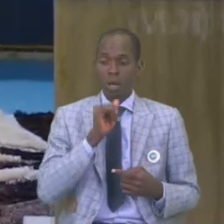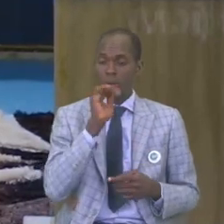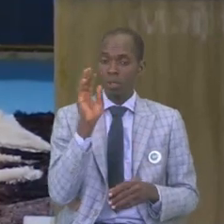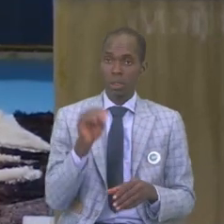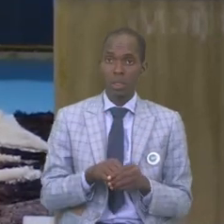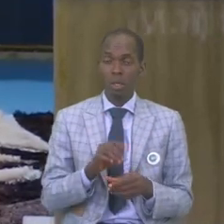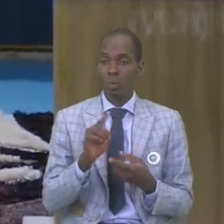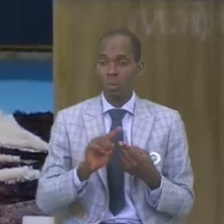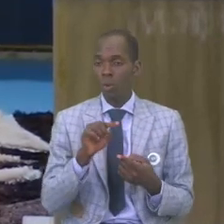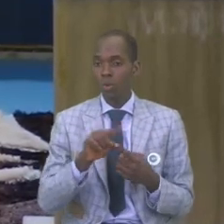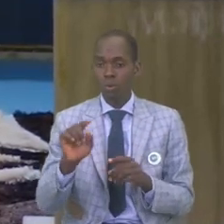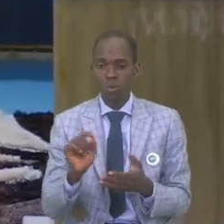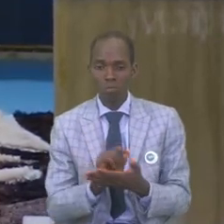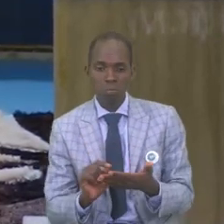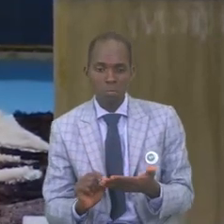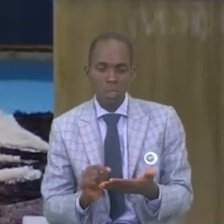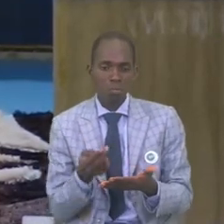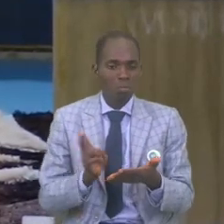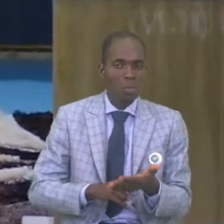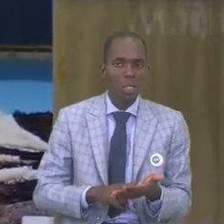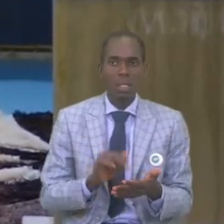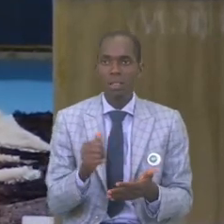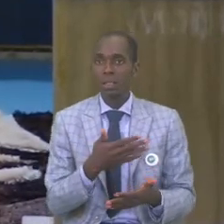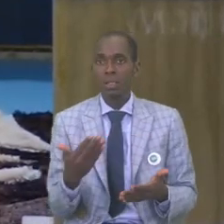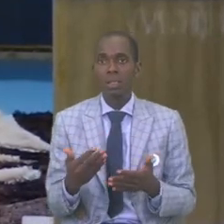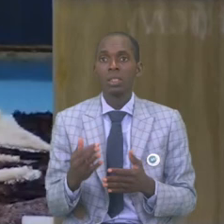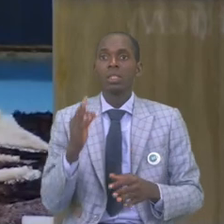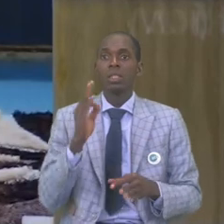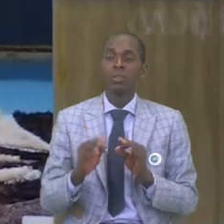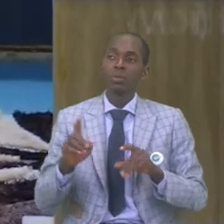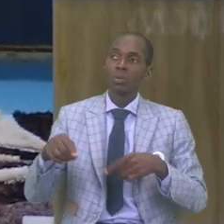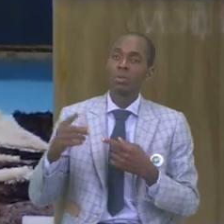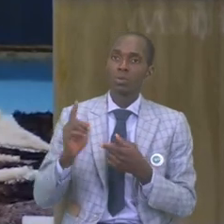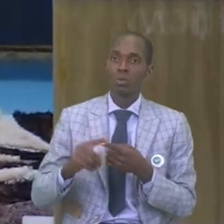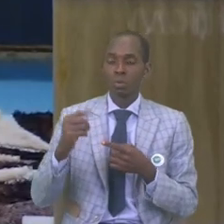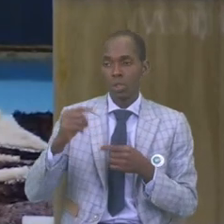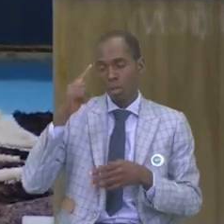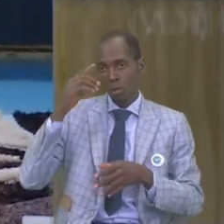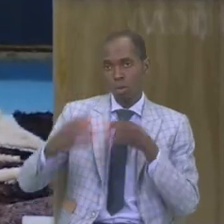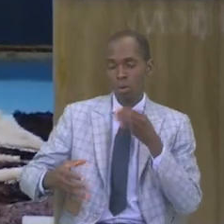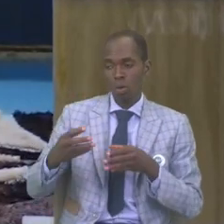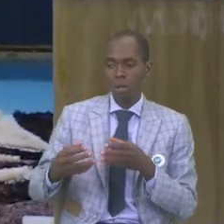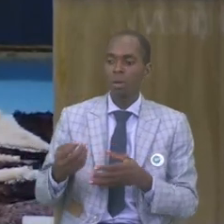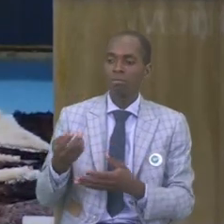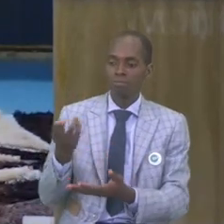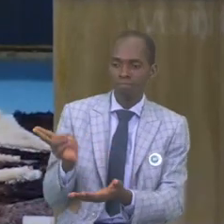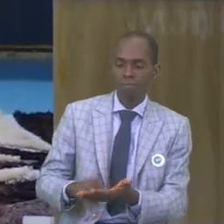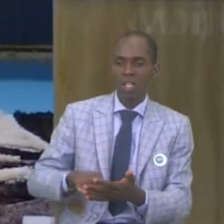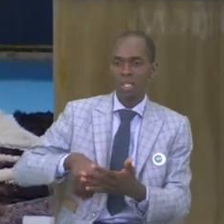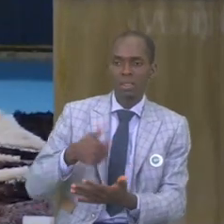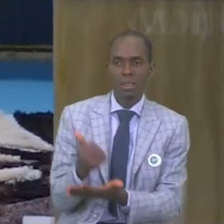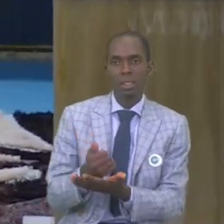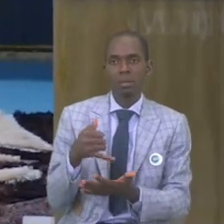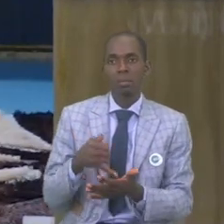sign anything, because we've gone to the court, we've settled it, and I gave you the power of attorney.